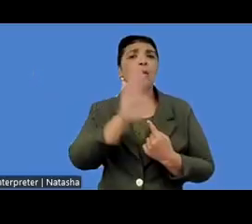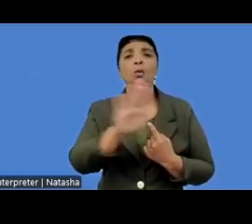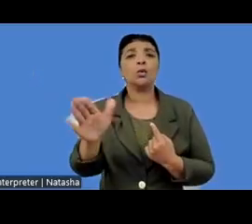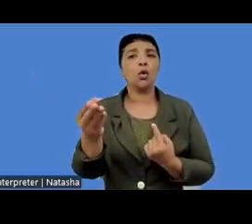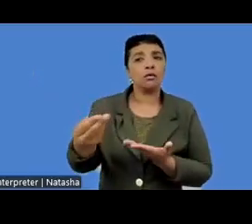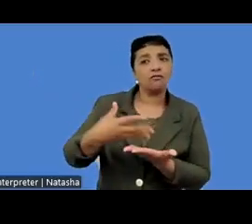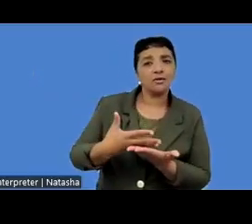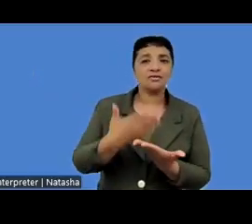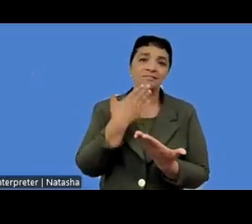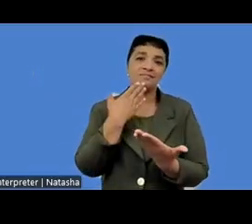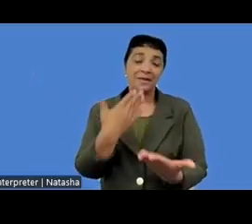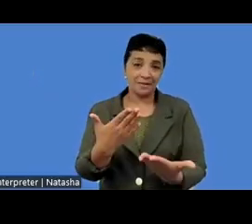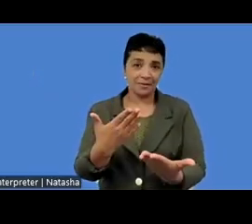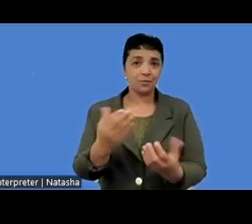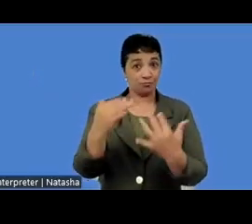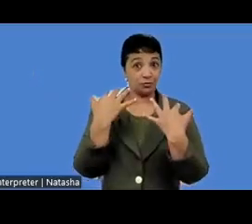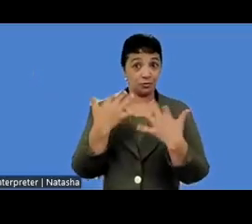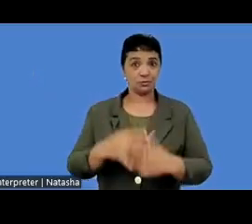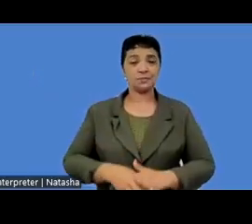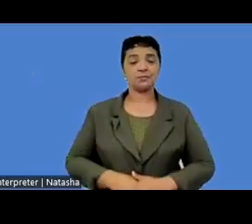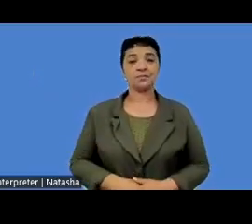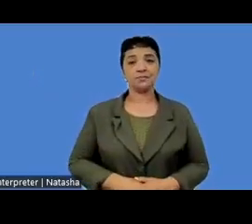comments. Thank you so much for your attention.